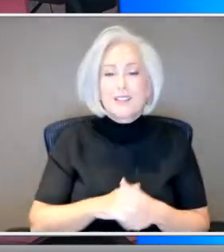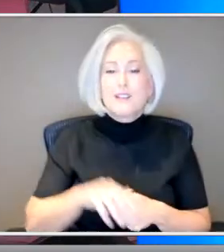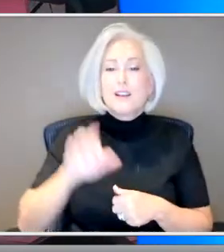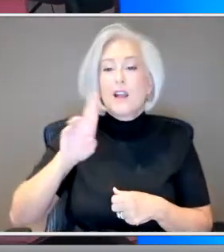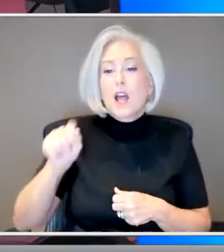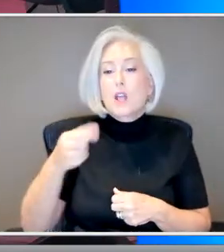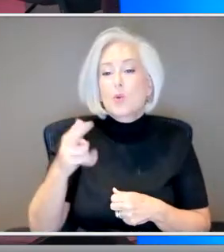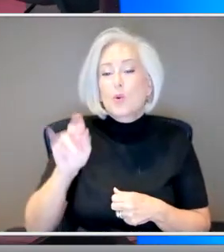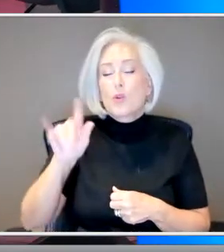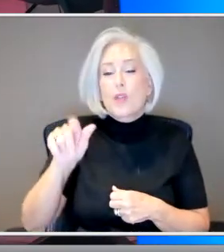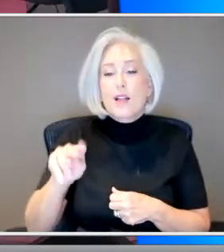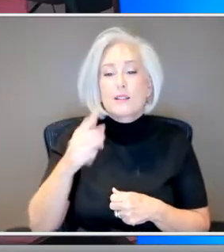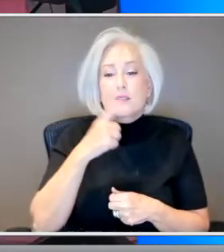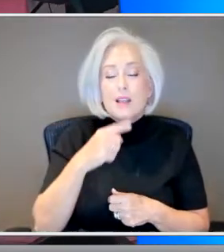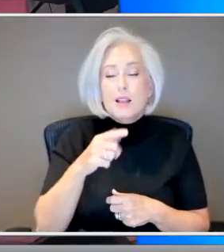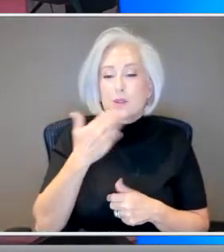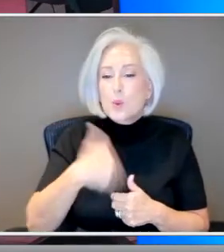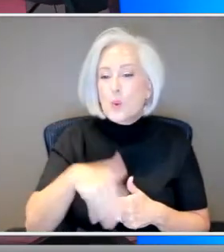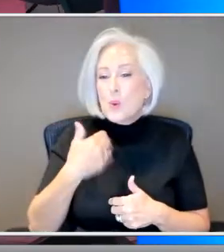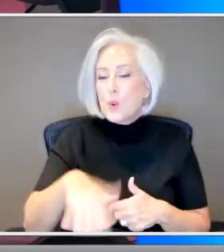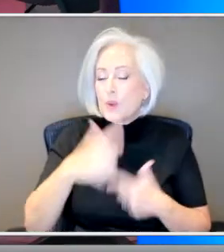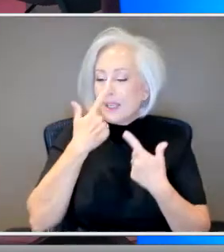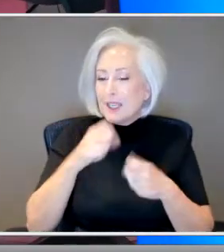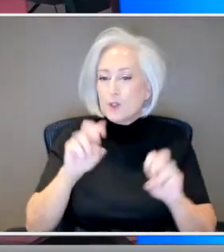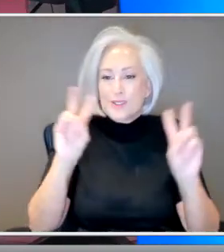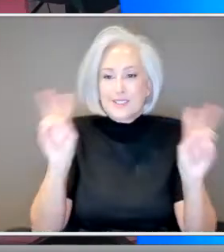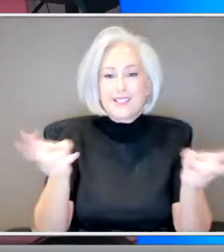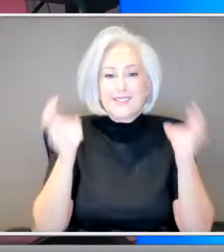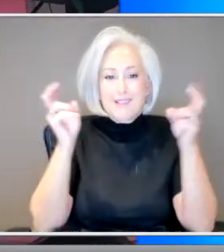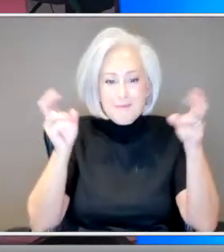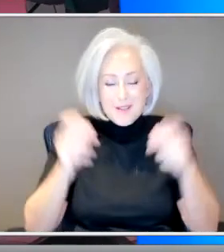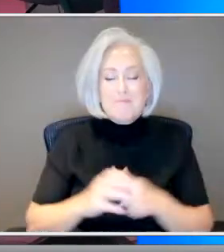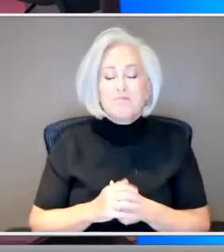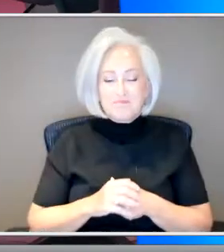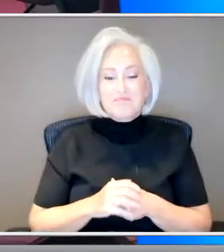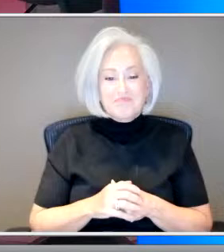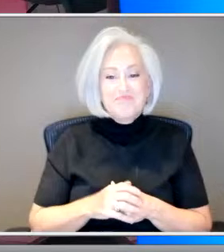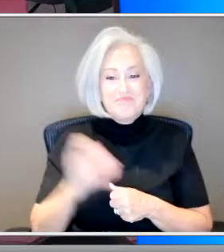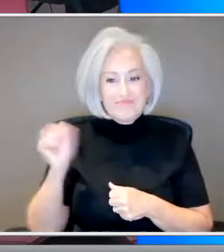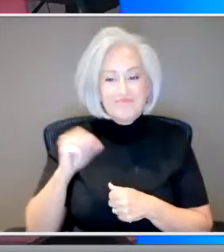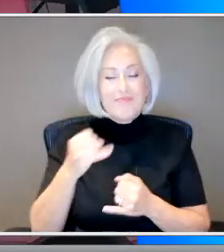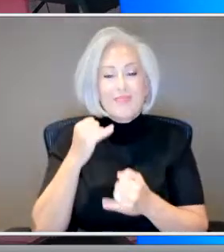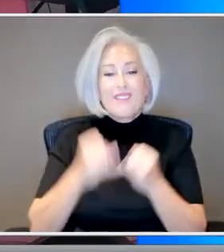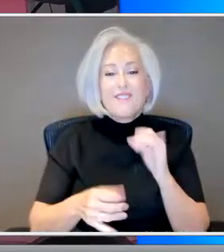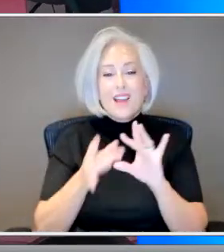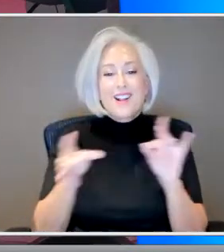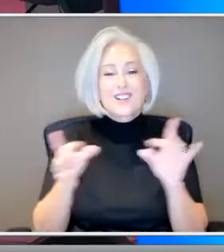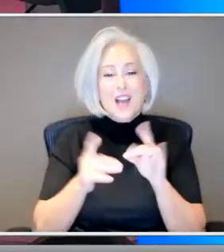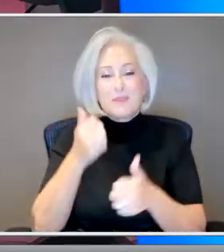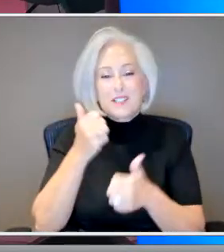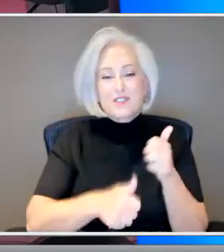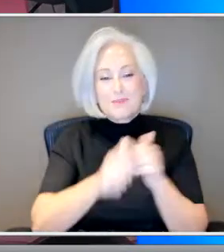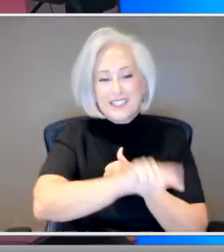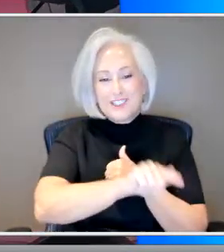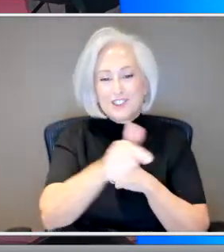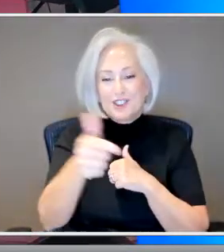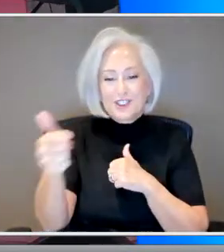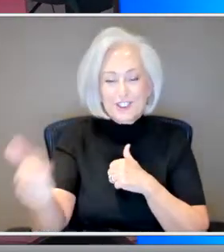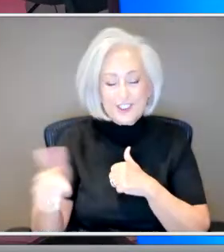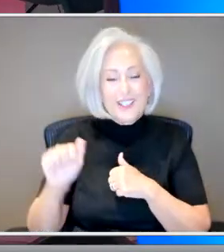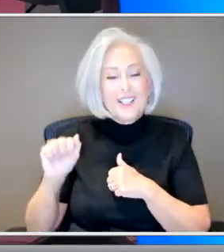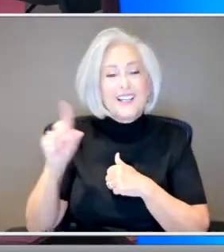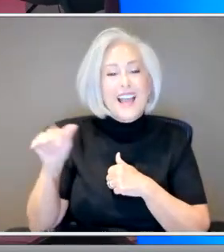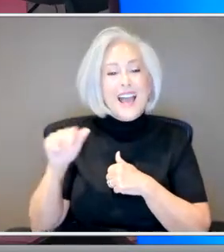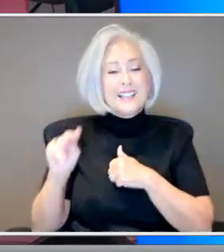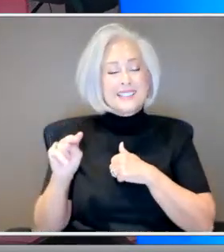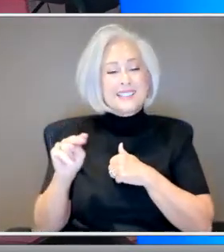very interesting topic. And this sure is. I want to get to some final thoughts from all of our guests. And Addison, I want to start with you